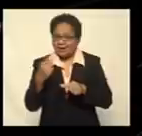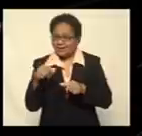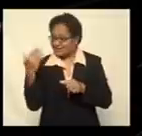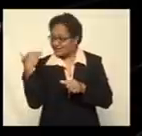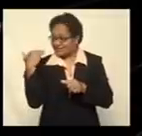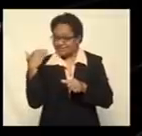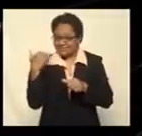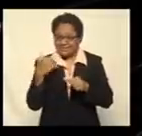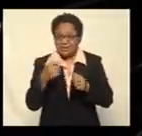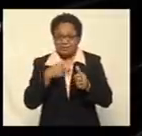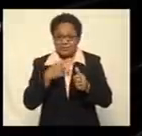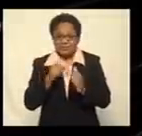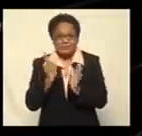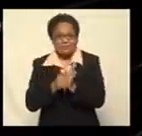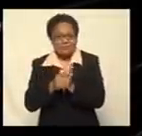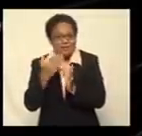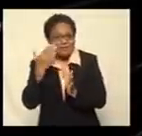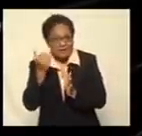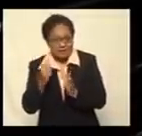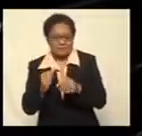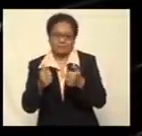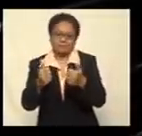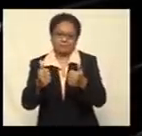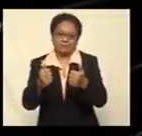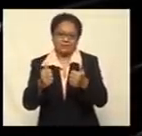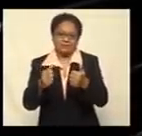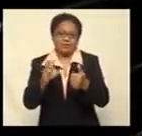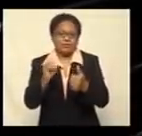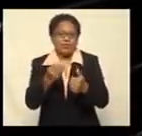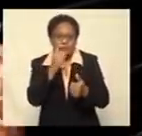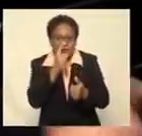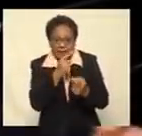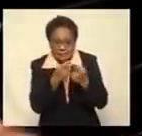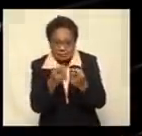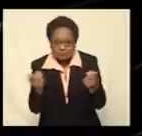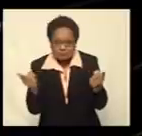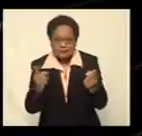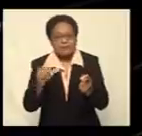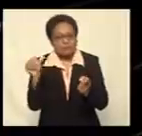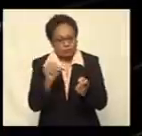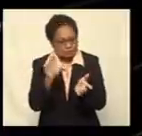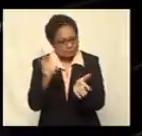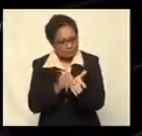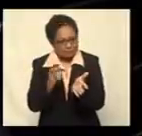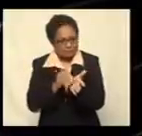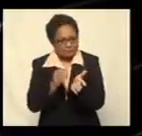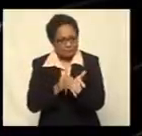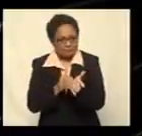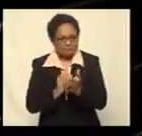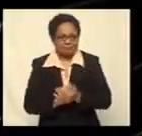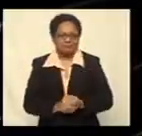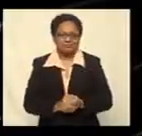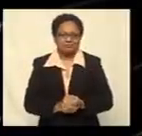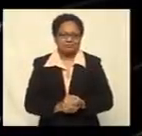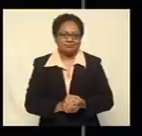relating to the 2 doctors should encourage more Fijians to download the app, Edwin.